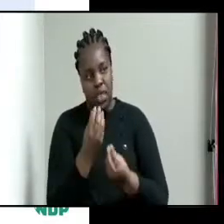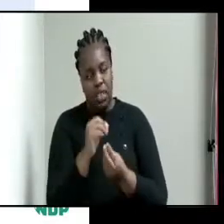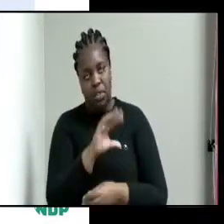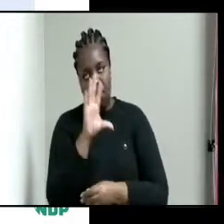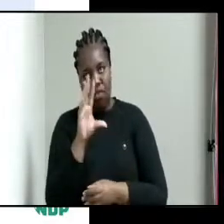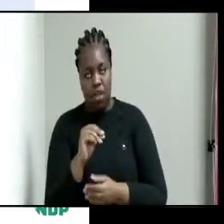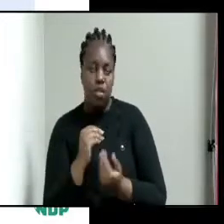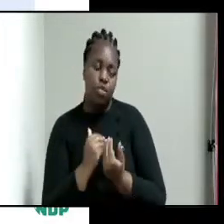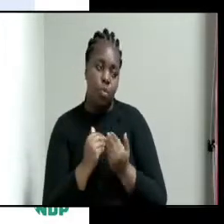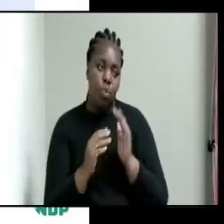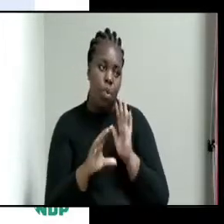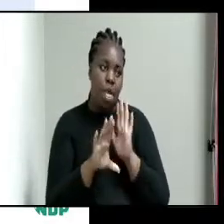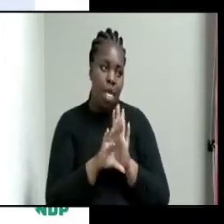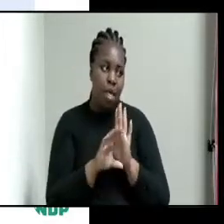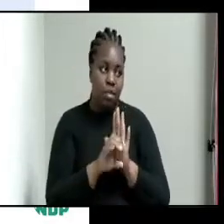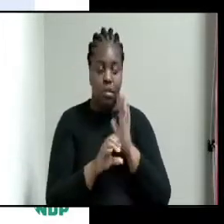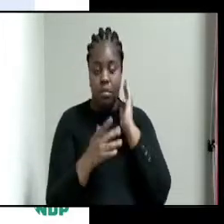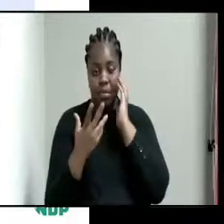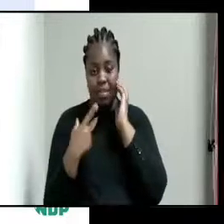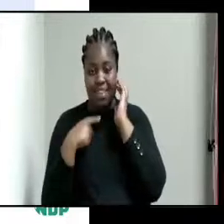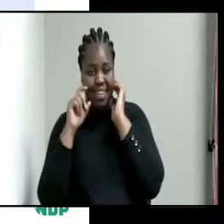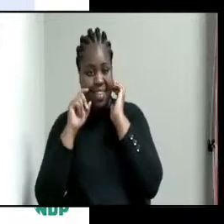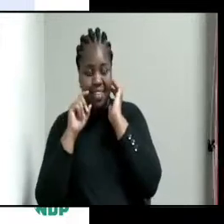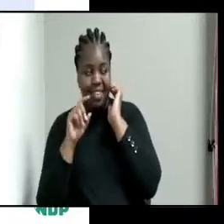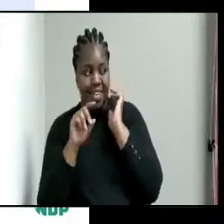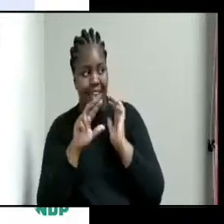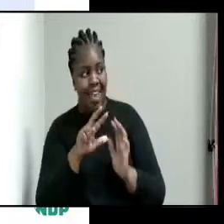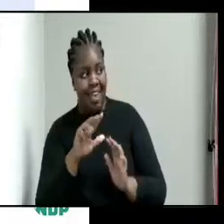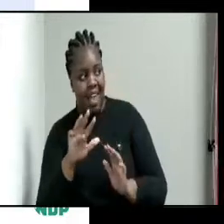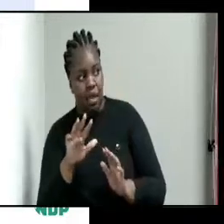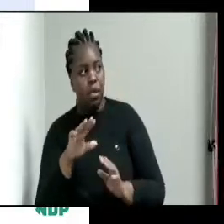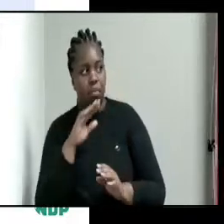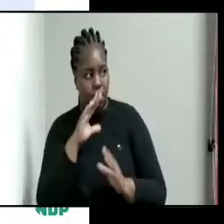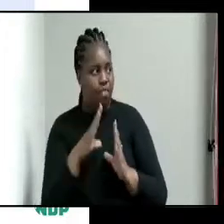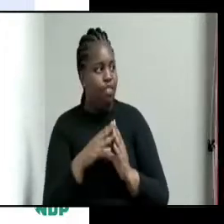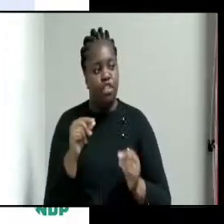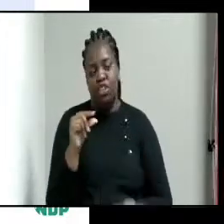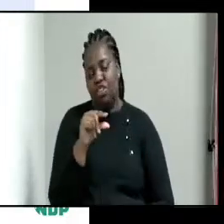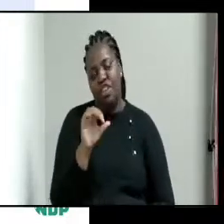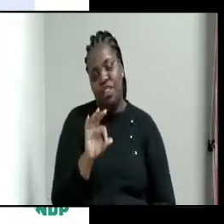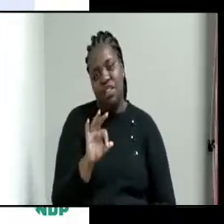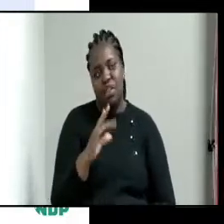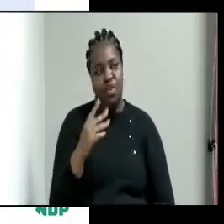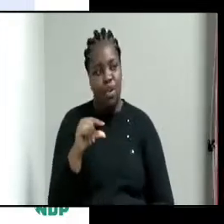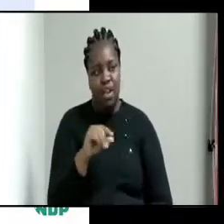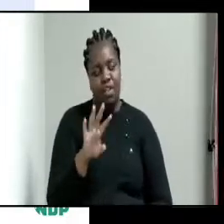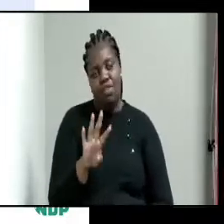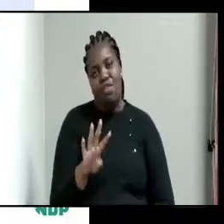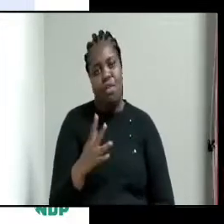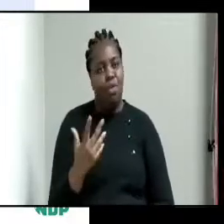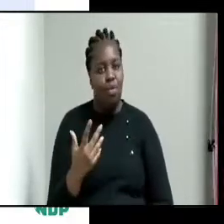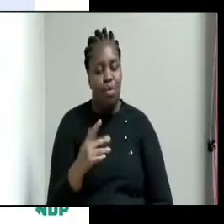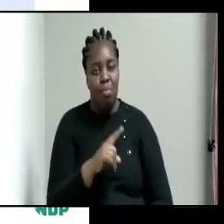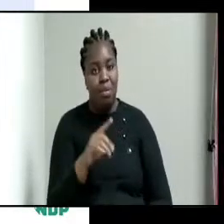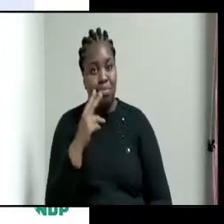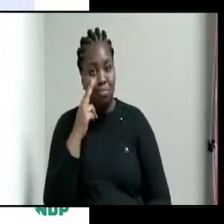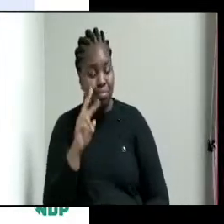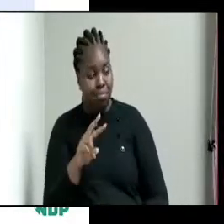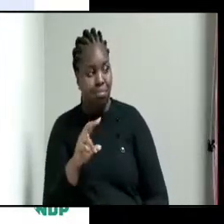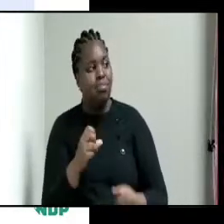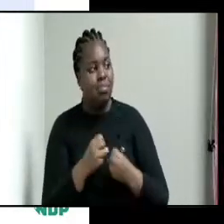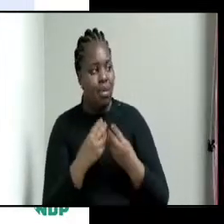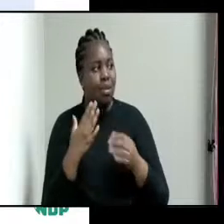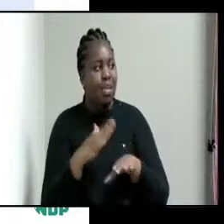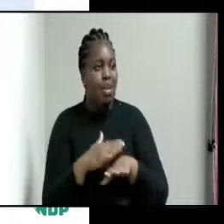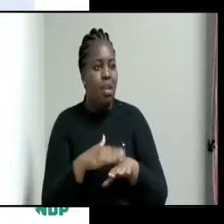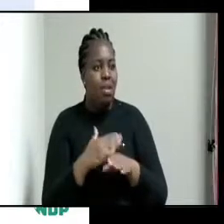Schools Act, a child that is age 9 should have at least completed grade 3 or grade 4, for instance. And you find that in this case, lateness